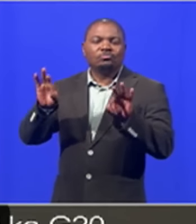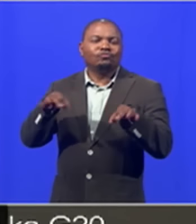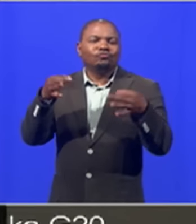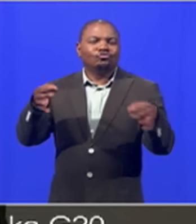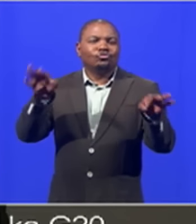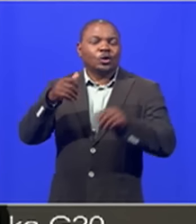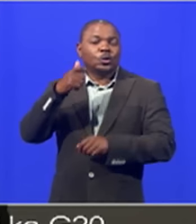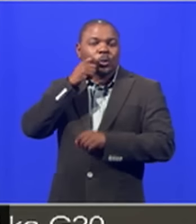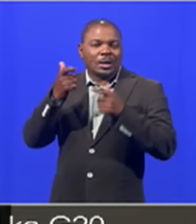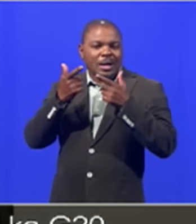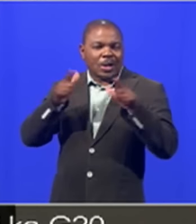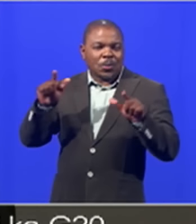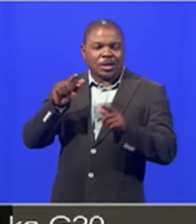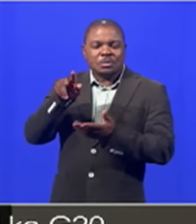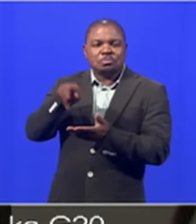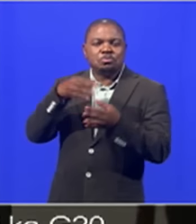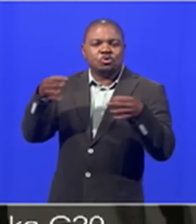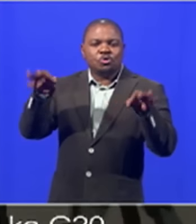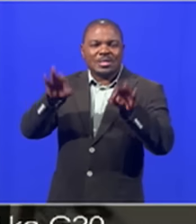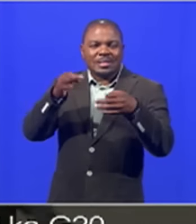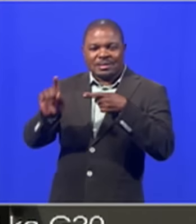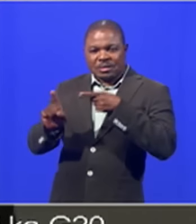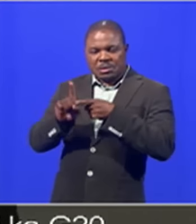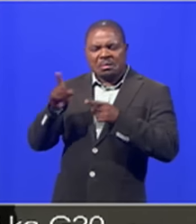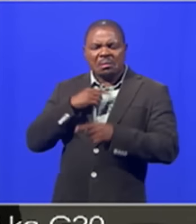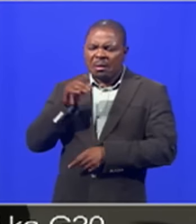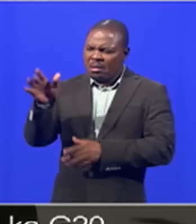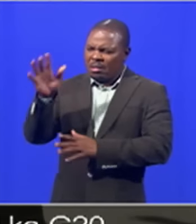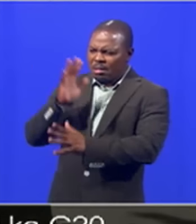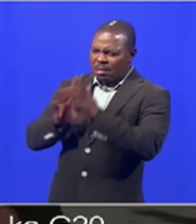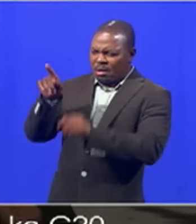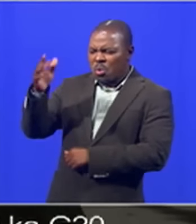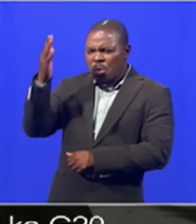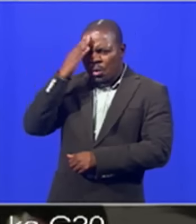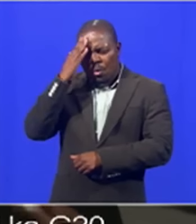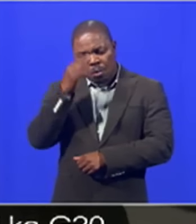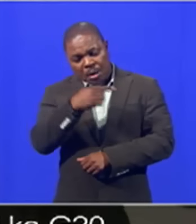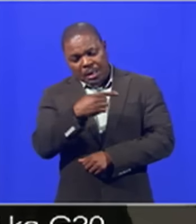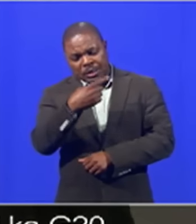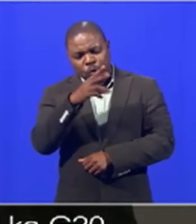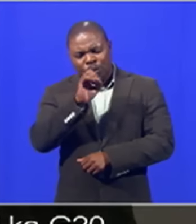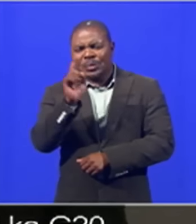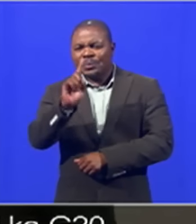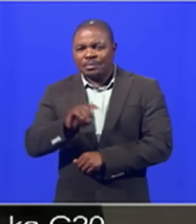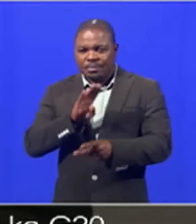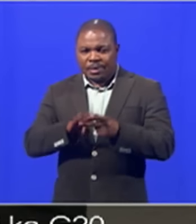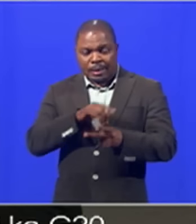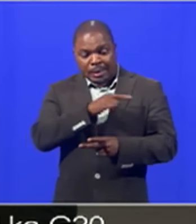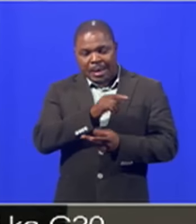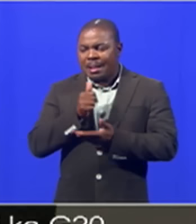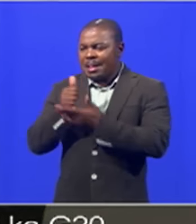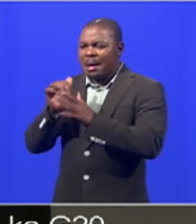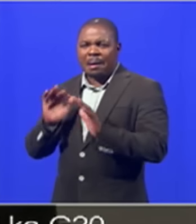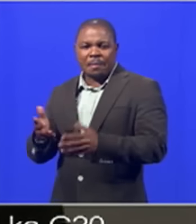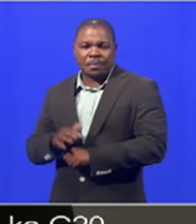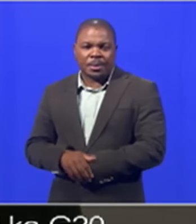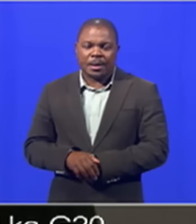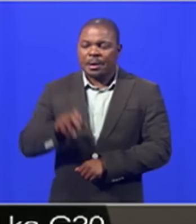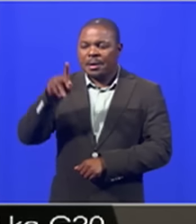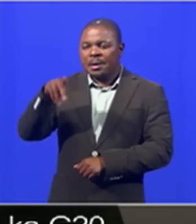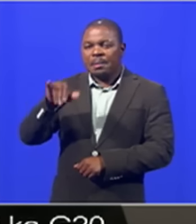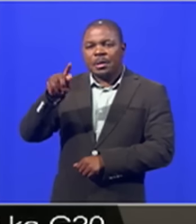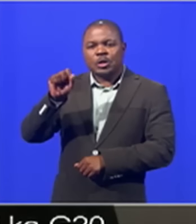wa Setswana o re atla re bolelang gore yena o itse eng ka ga G20 le gore o solofela go ingwela eng go tswa go kopano kgolo eno. Pitso ra